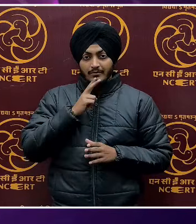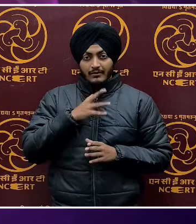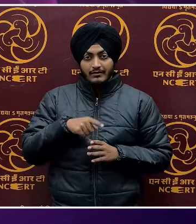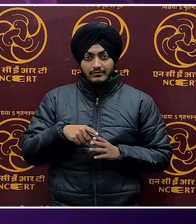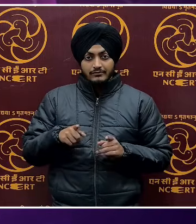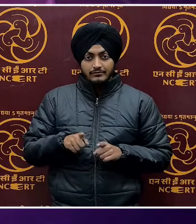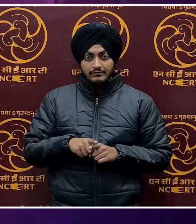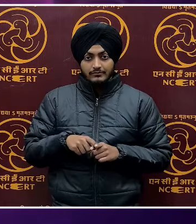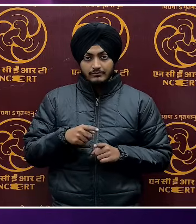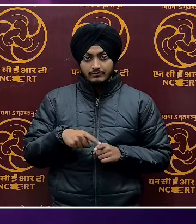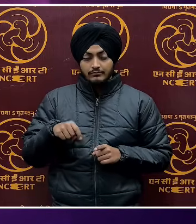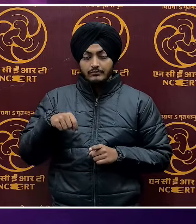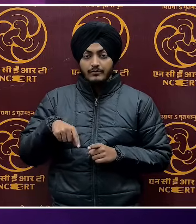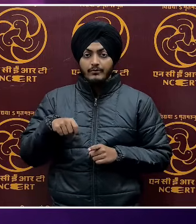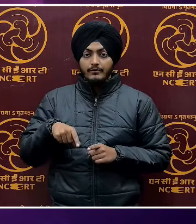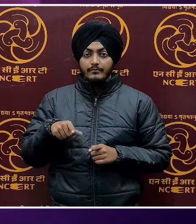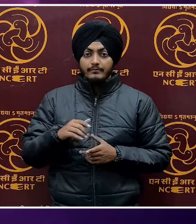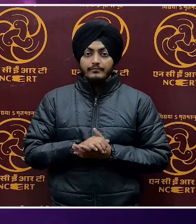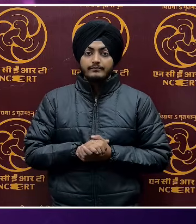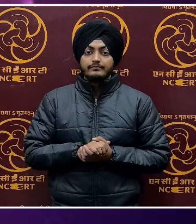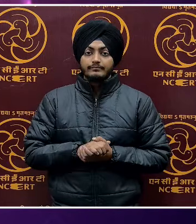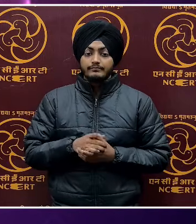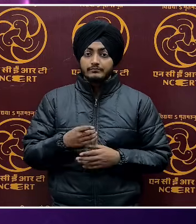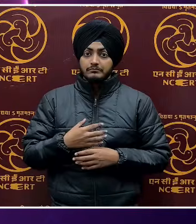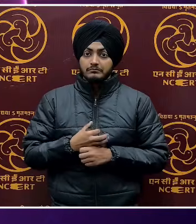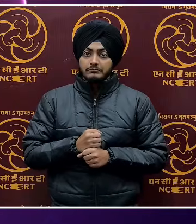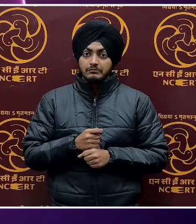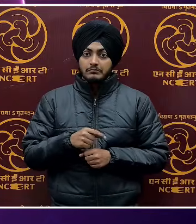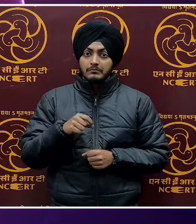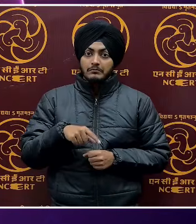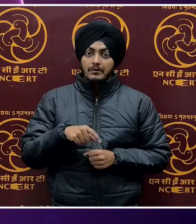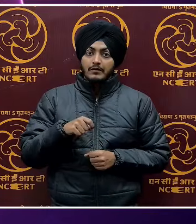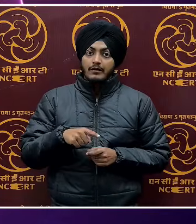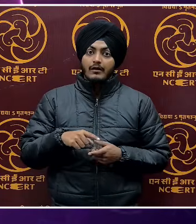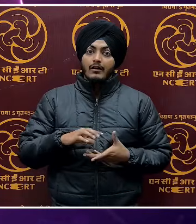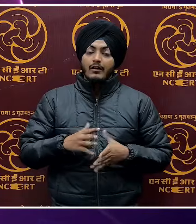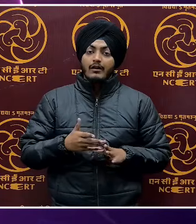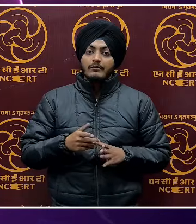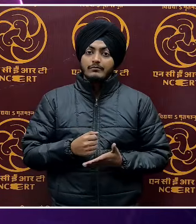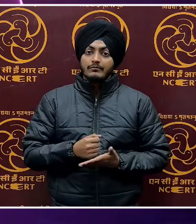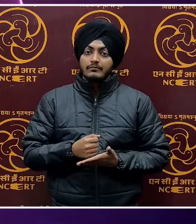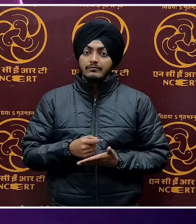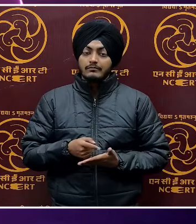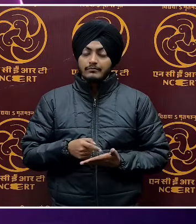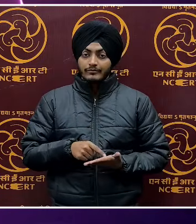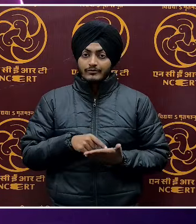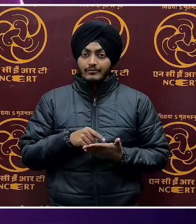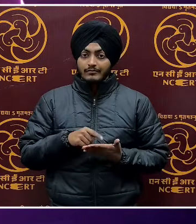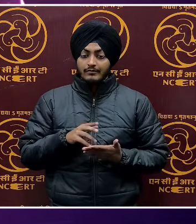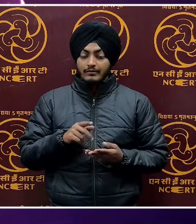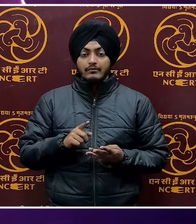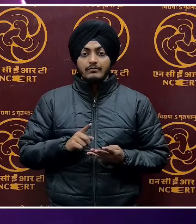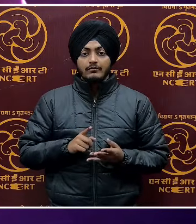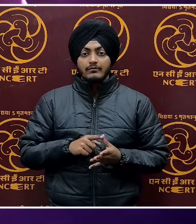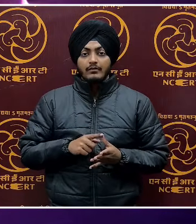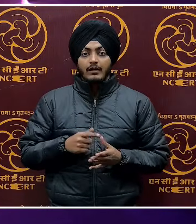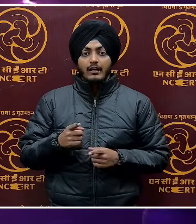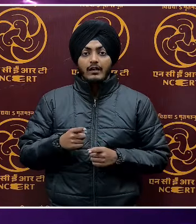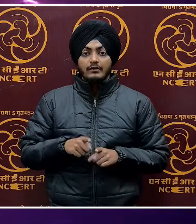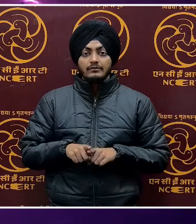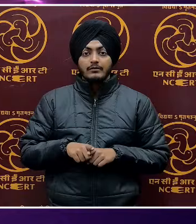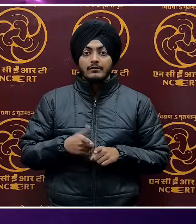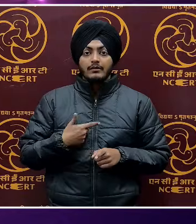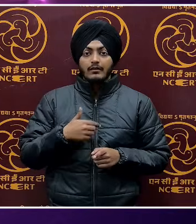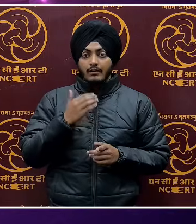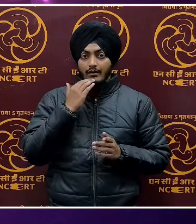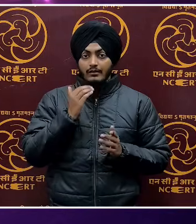go towards the drop section. Drop section, yes. You can form drops of milk also. Yeah. Next example we'll take is rice. Same